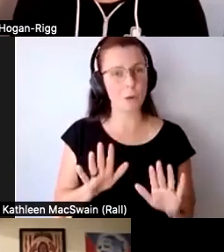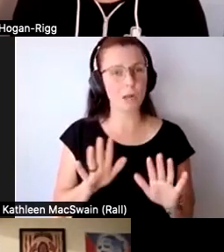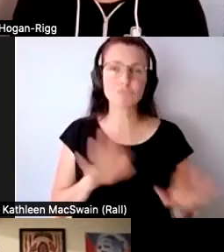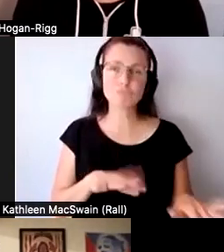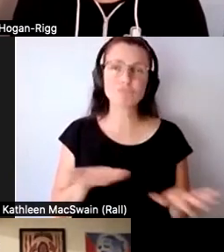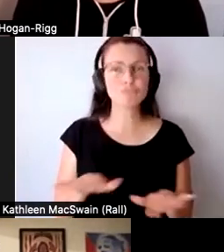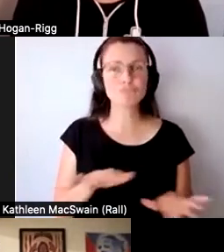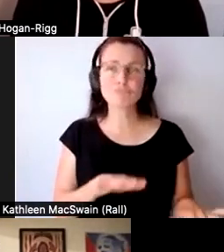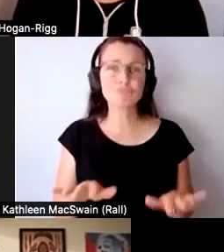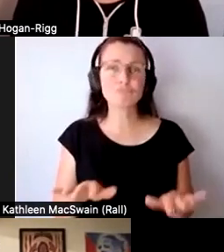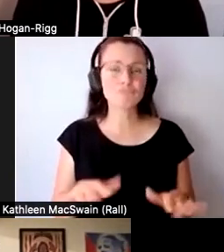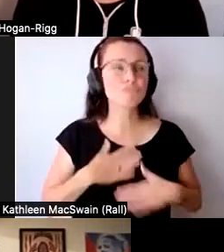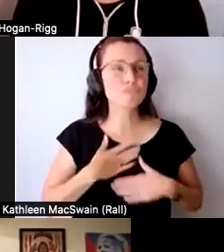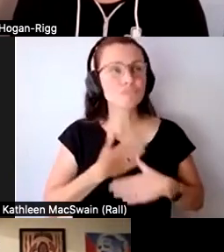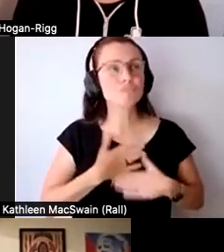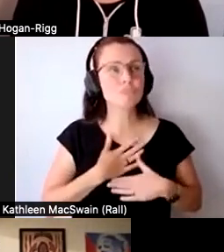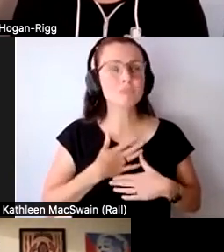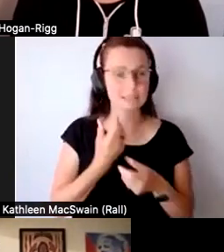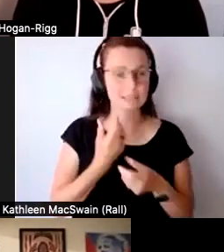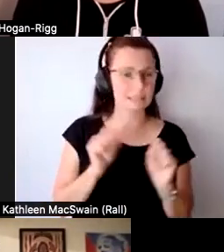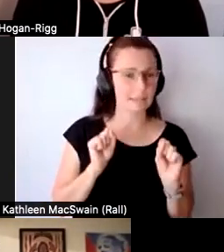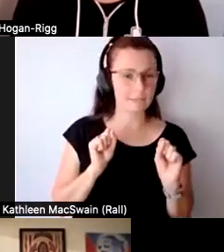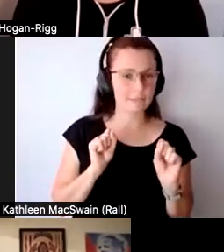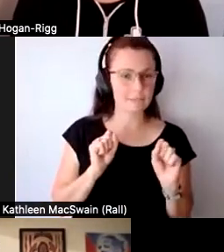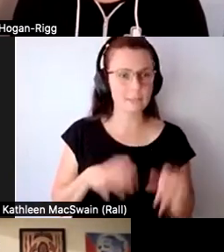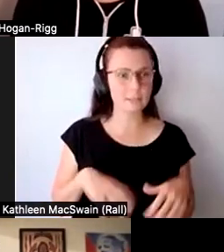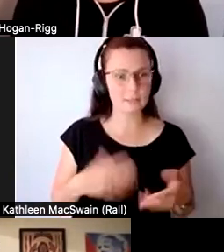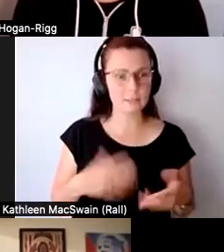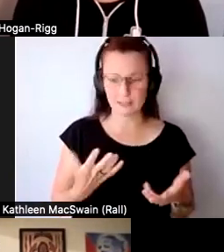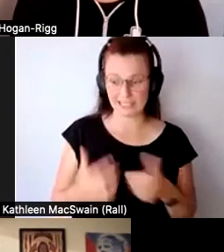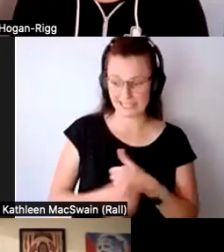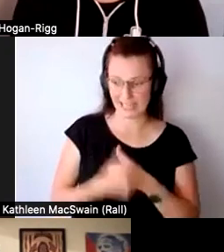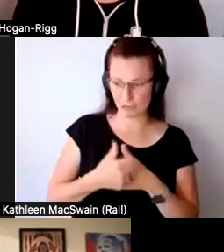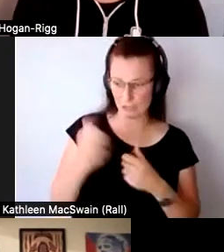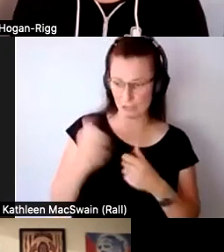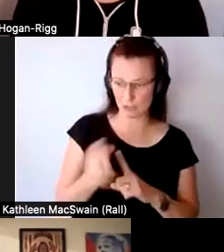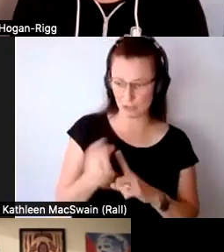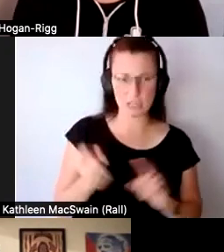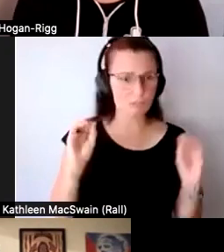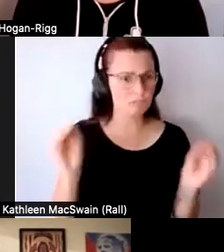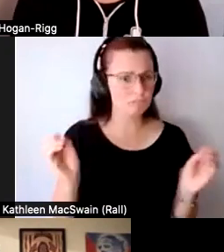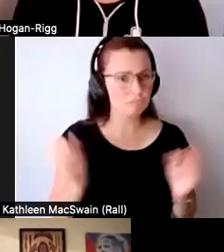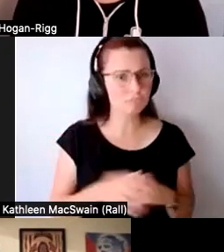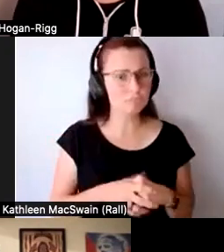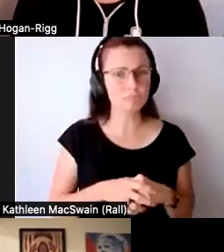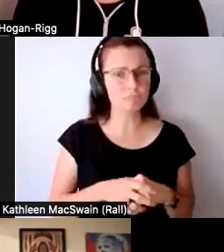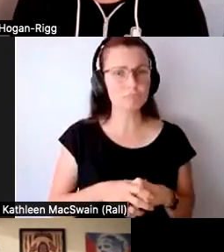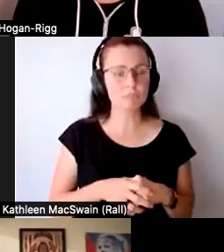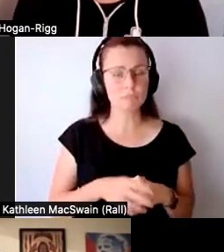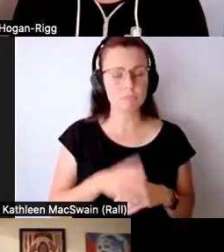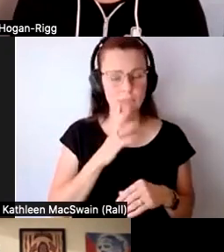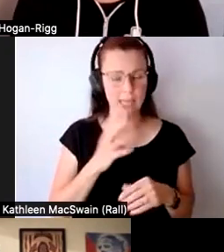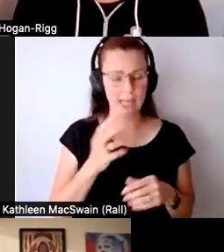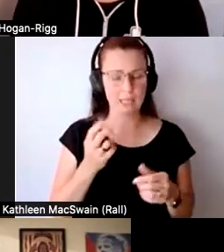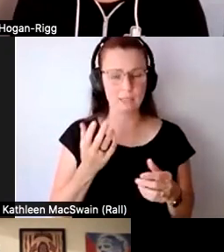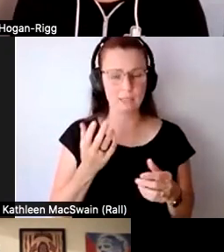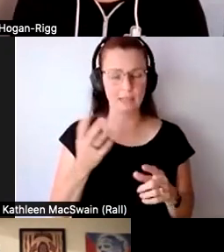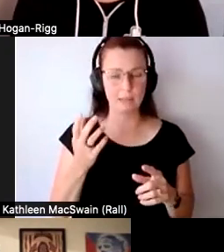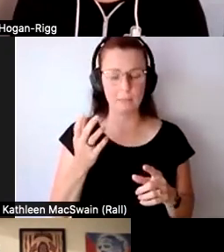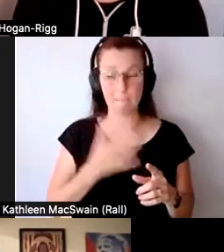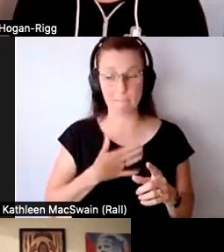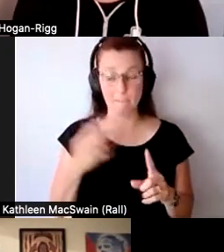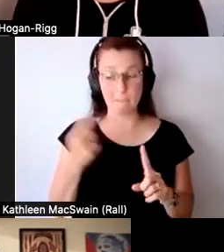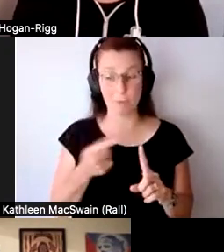and no one was like in a dangerous position and everyone was like, and I'm just gonna go back to it, safe. And it was one of the